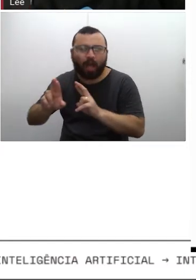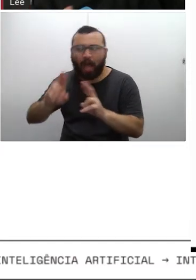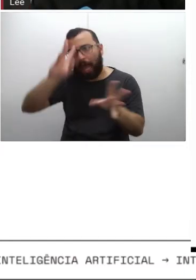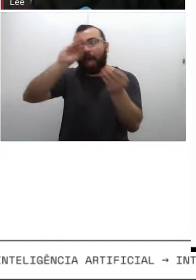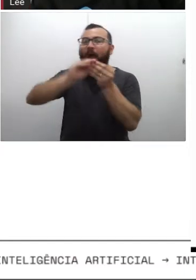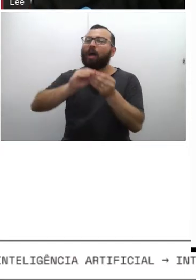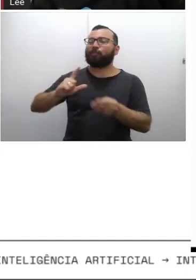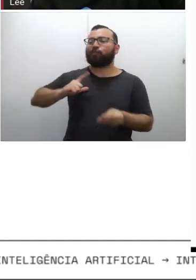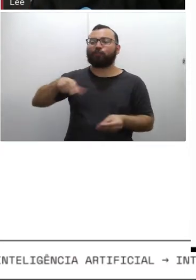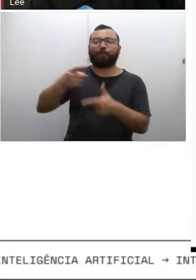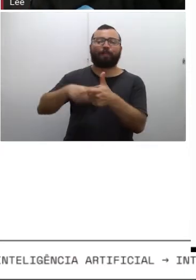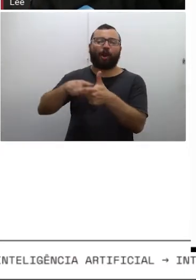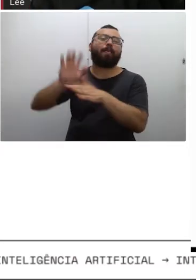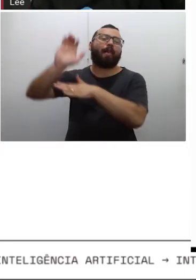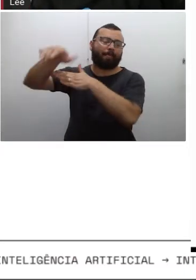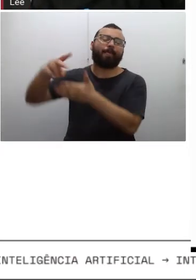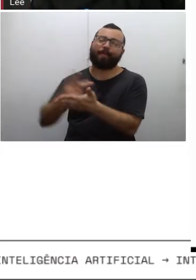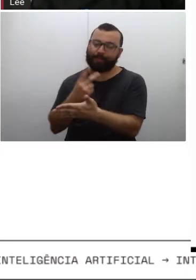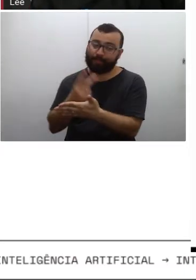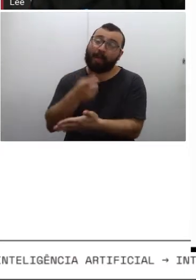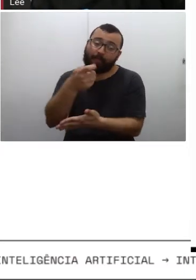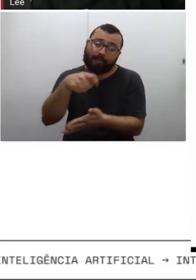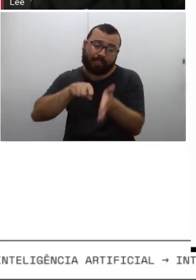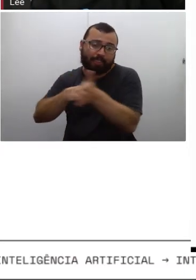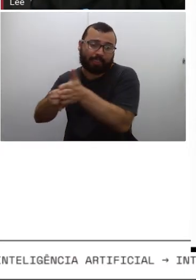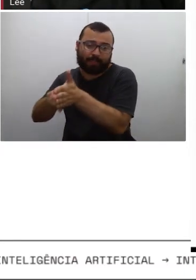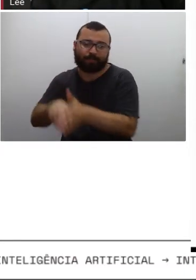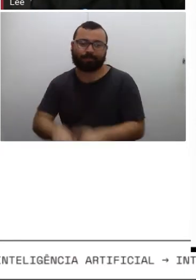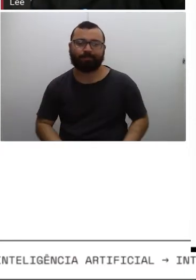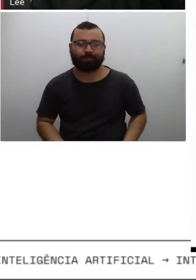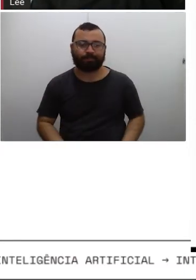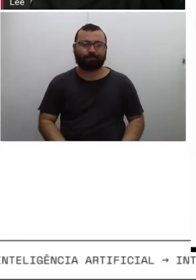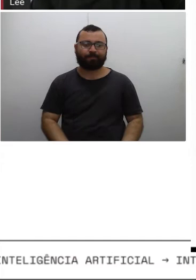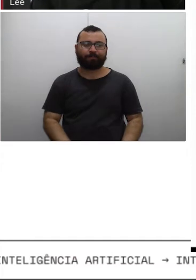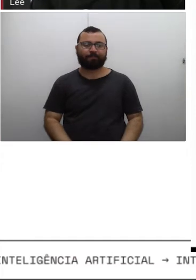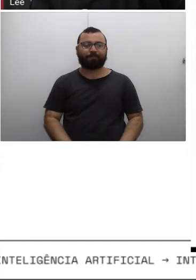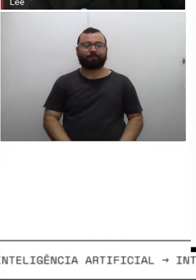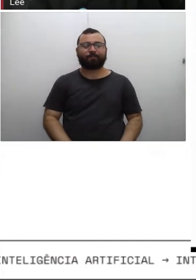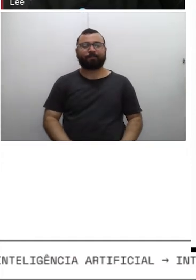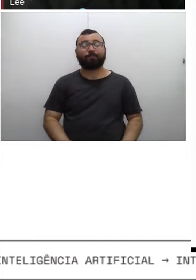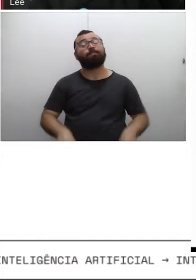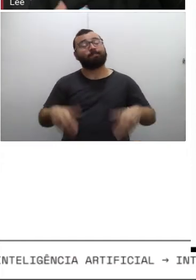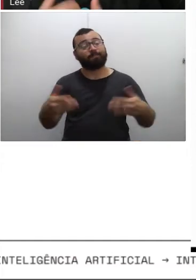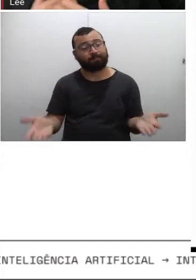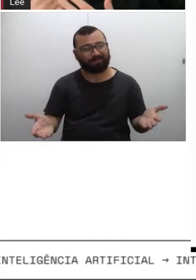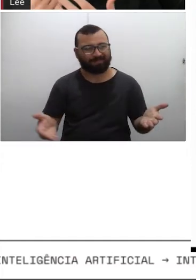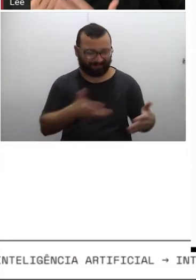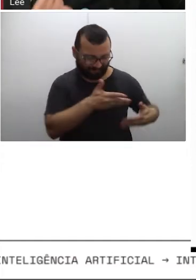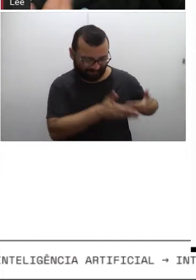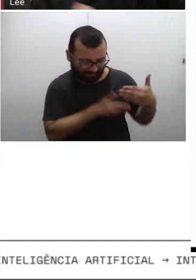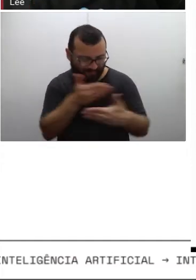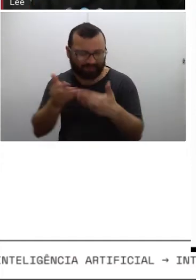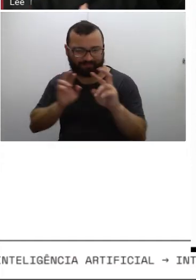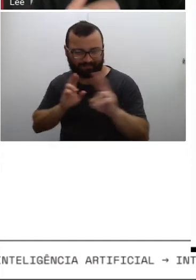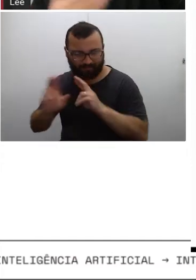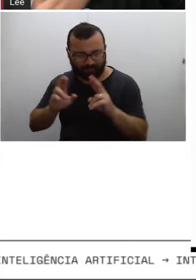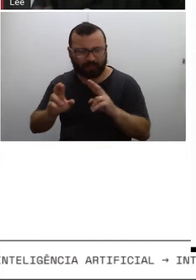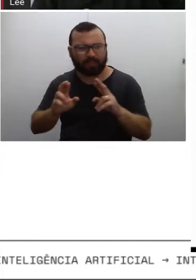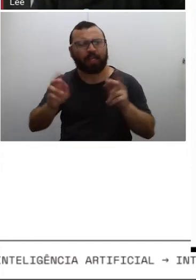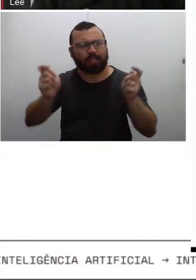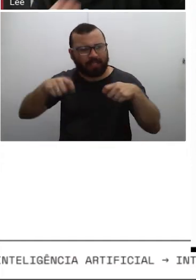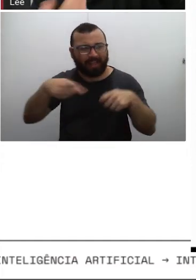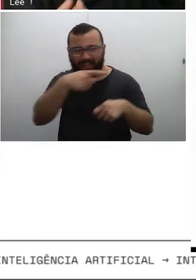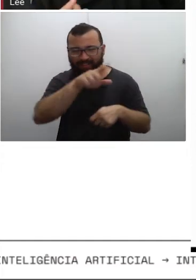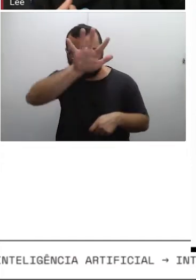be something wrong there. So you will have a look. Now, the session flow, that is something that you can see in tools